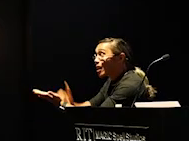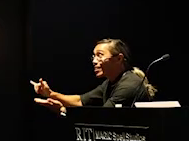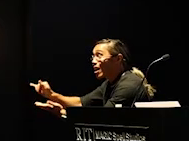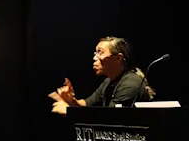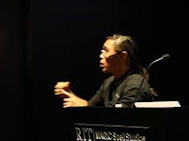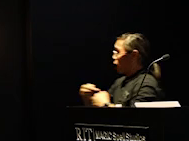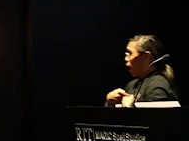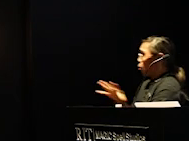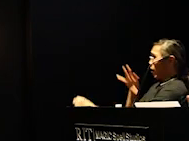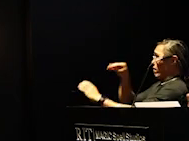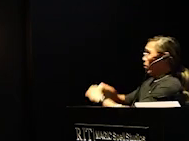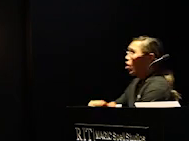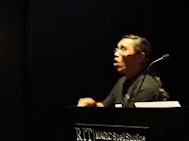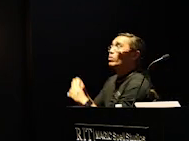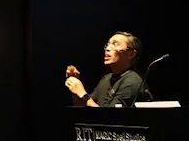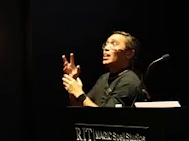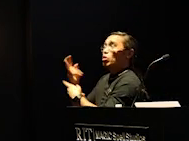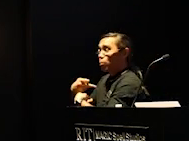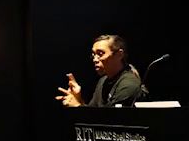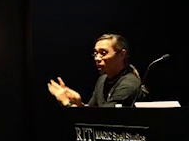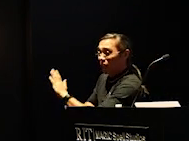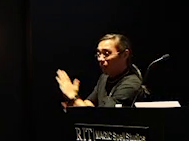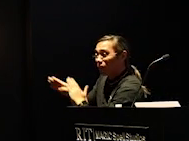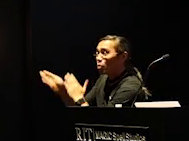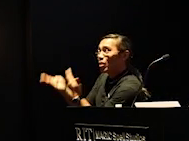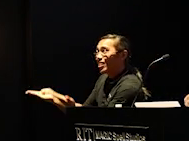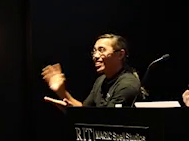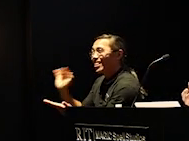like helps define it for me because maybe it's something I realize later. And